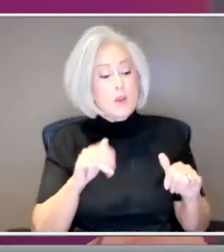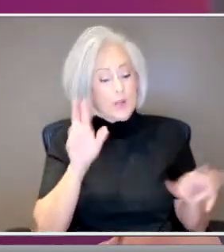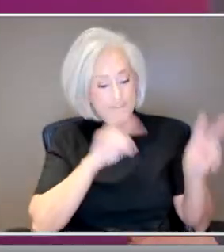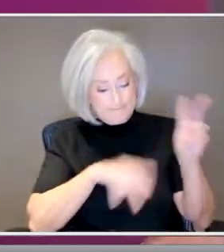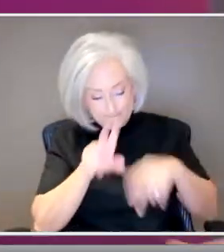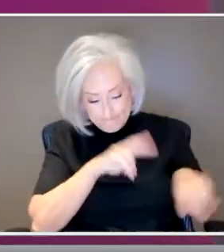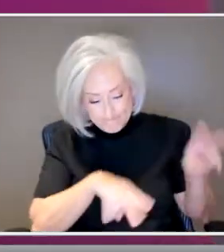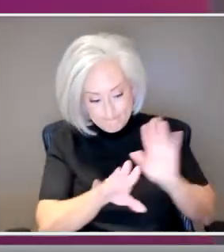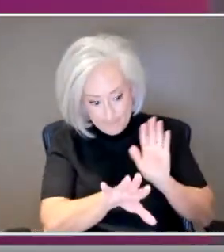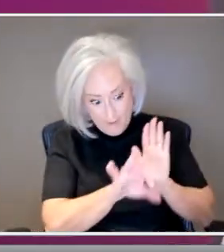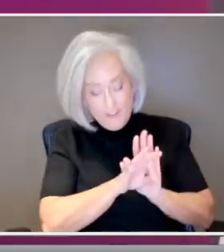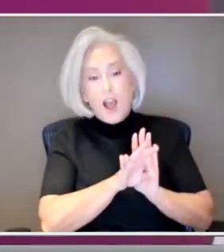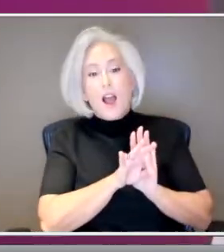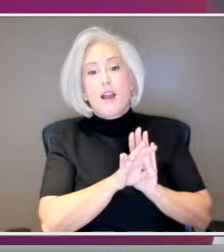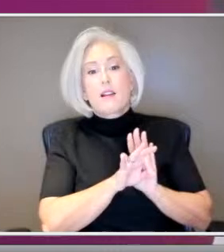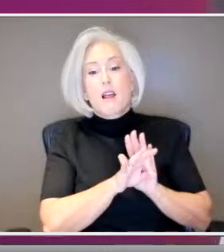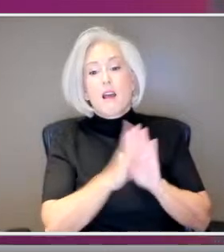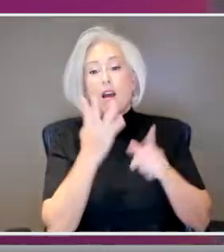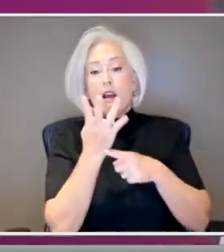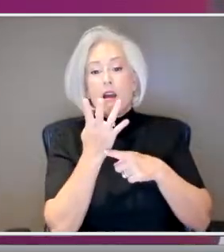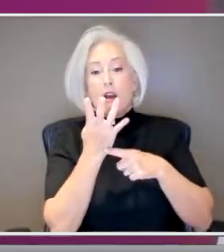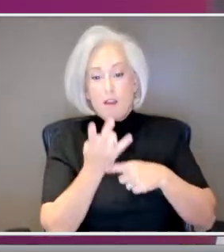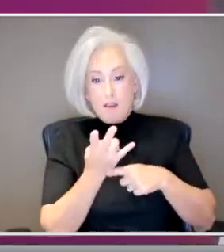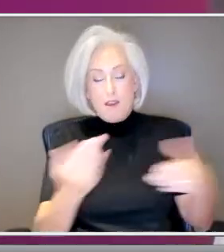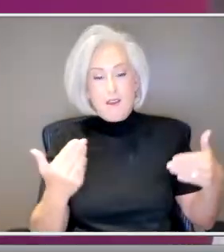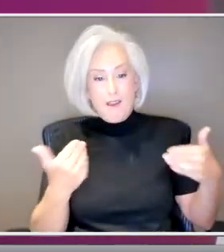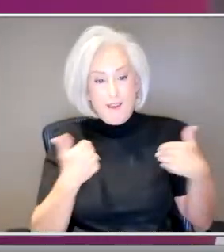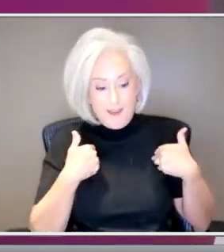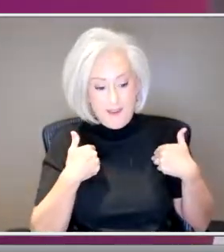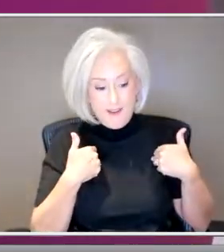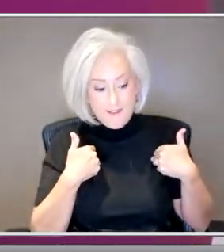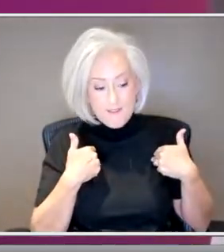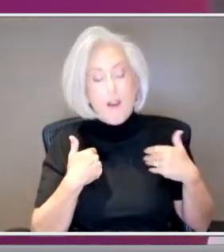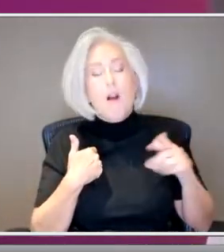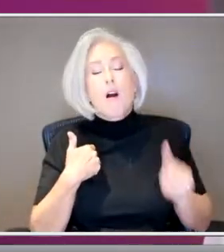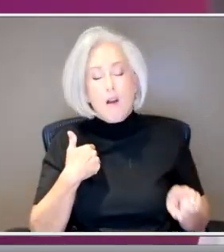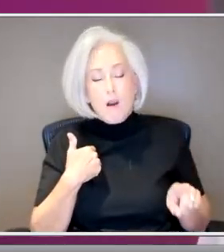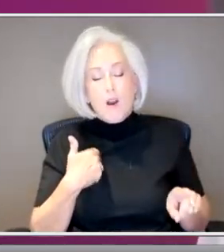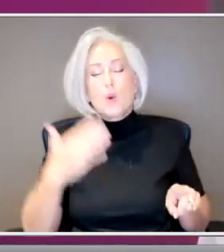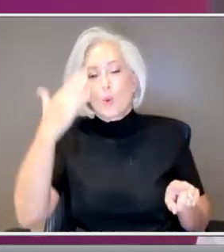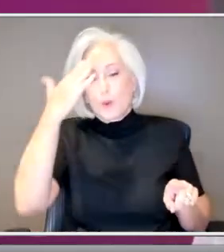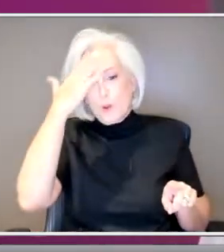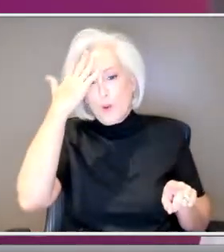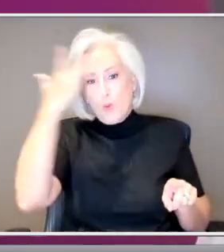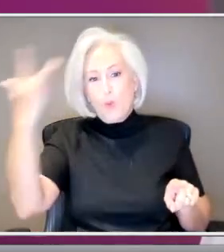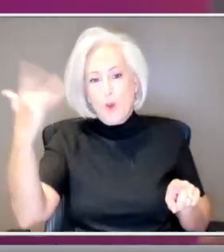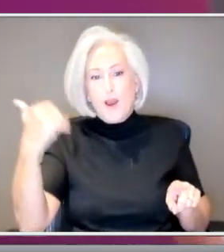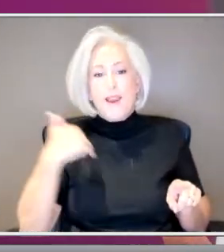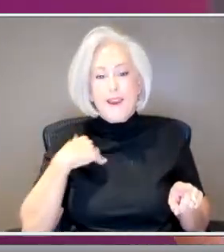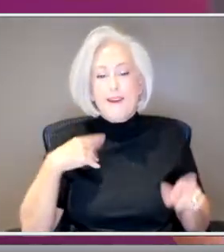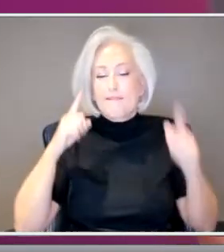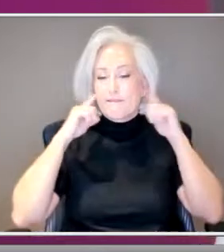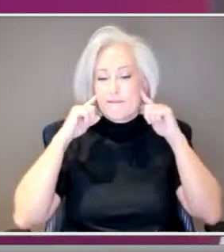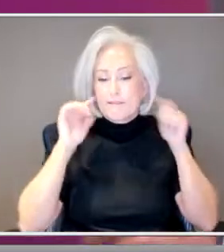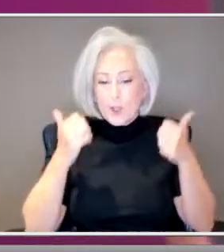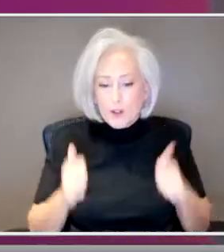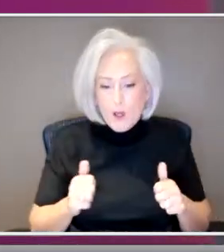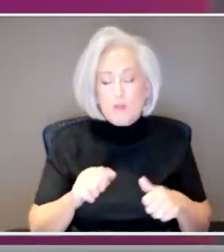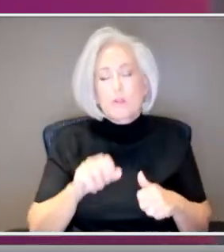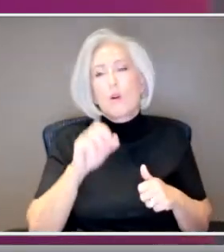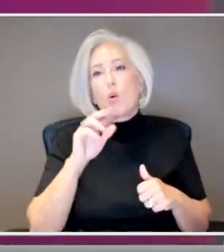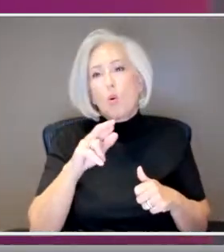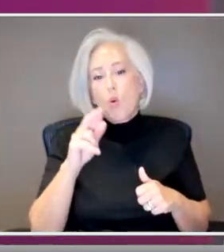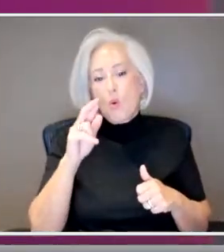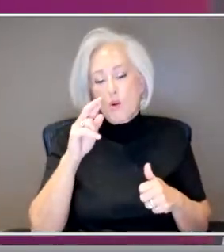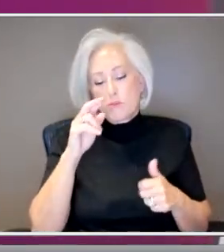for example, in Addison's case, we were like, oh, this explains why you have the hearing loss. And then we look through the rest of the family, and